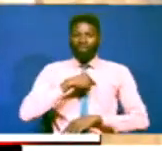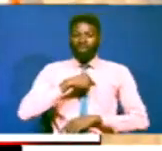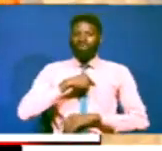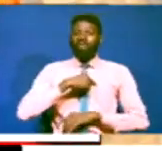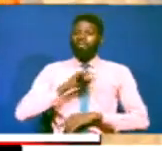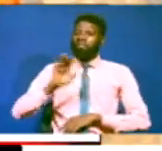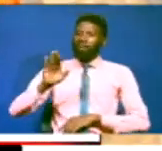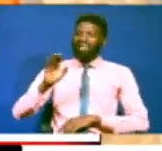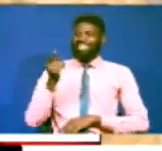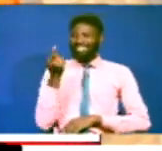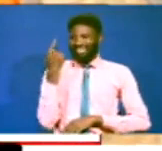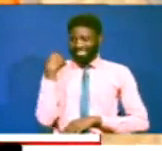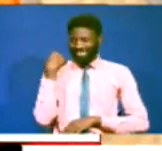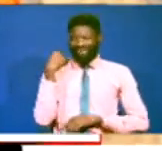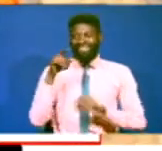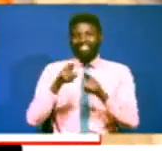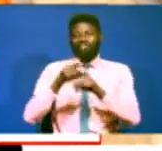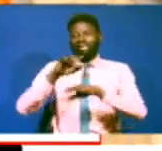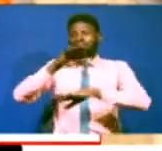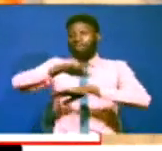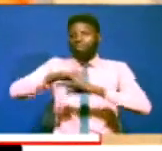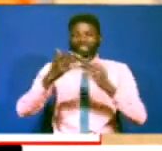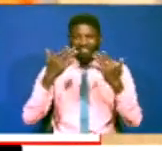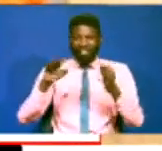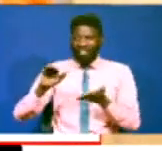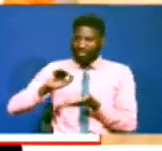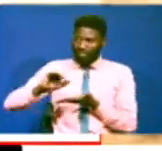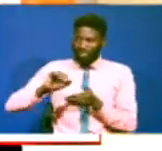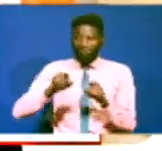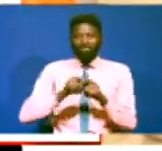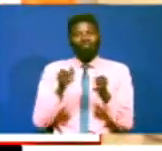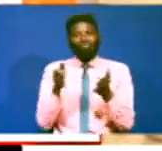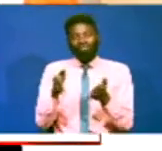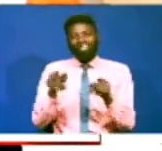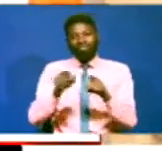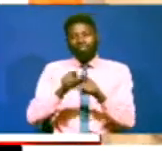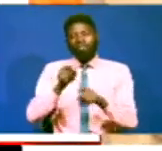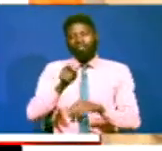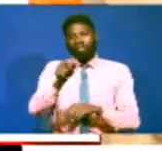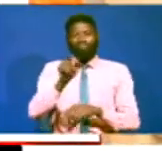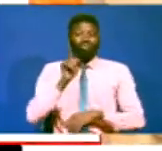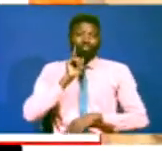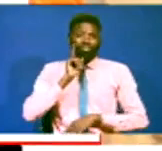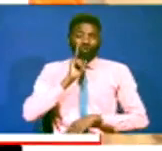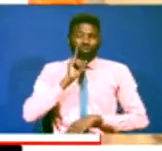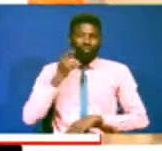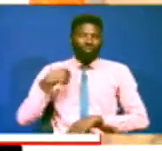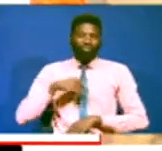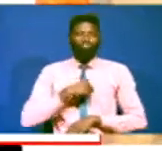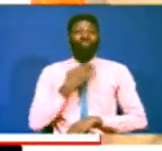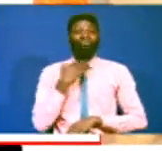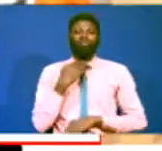slips yesterday, and the remaining are being given in today. So at least by tomorrow, we want to have finished paying the